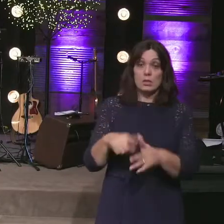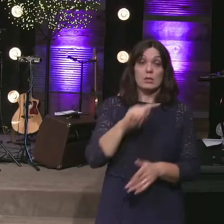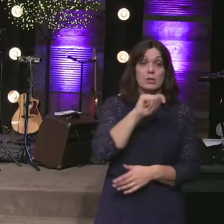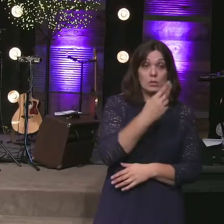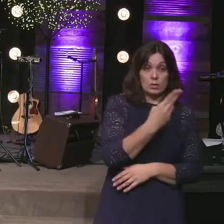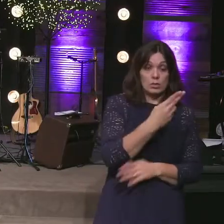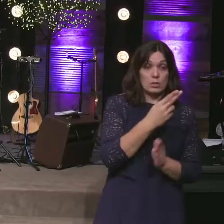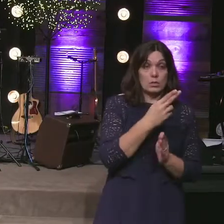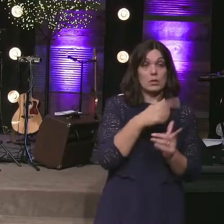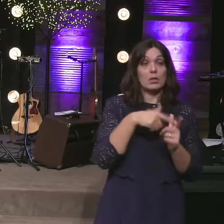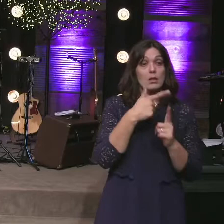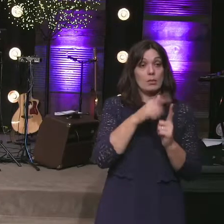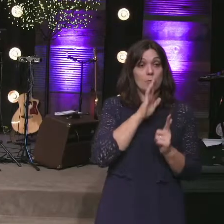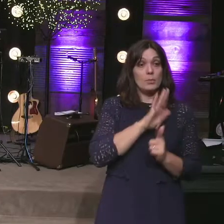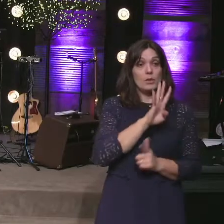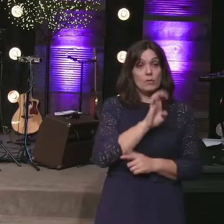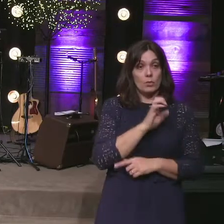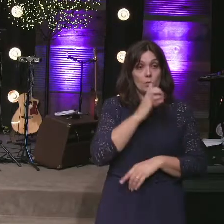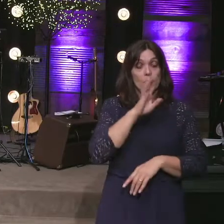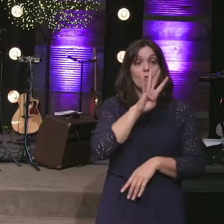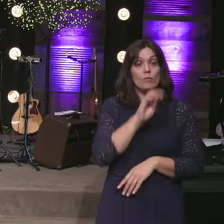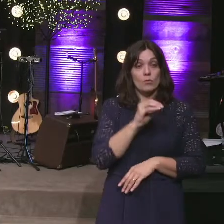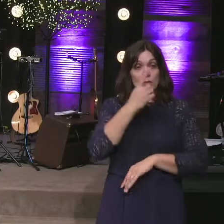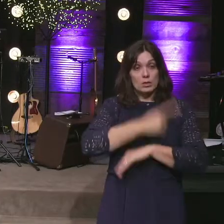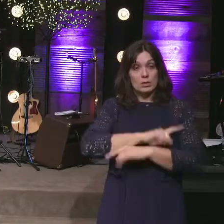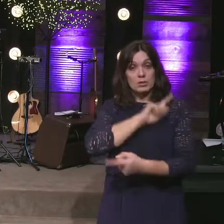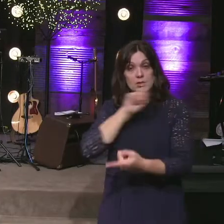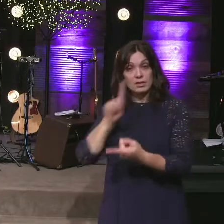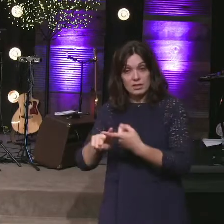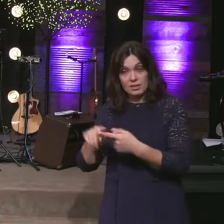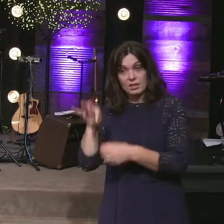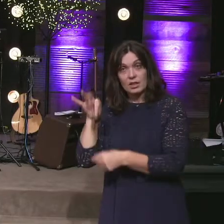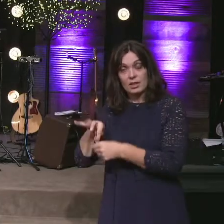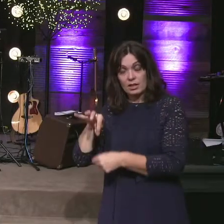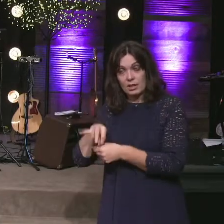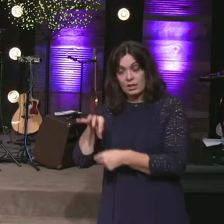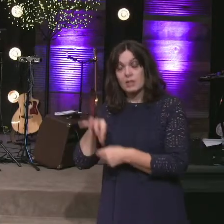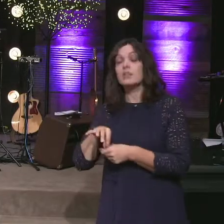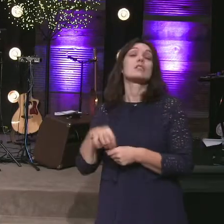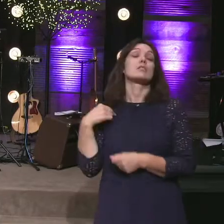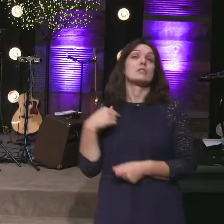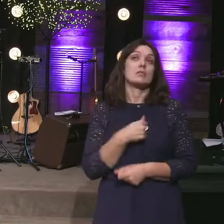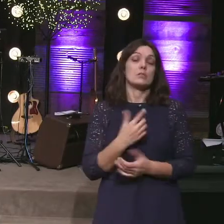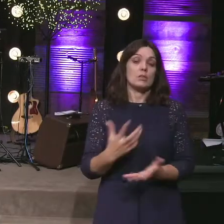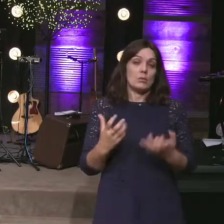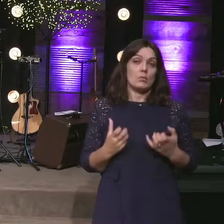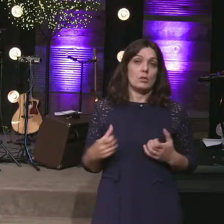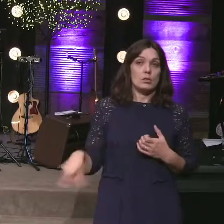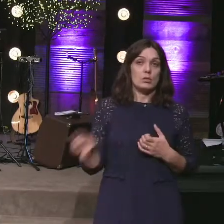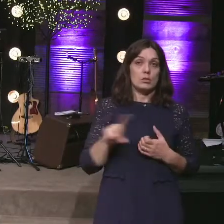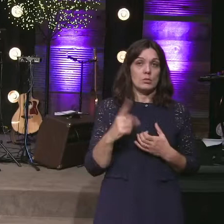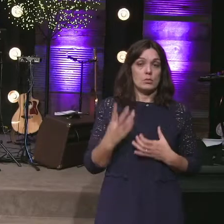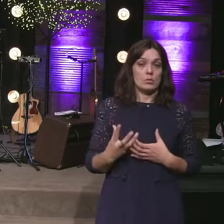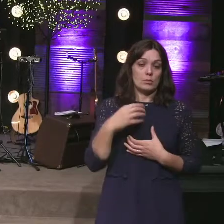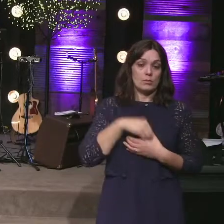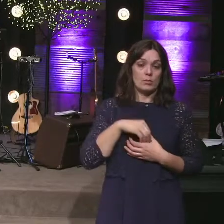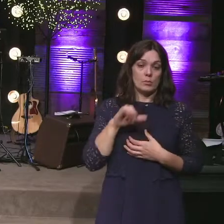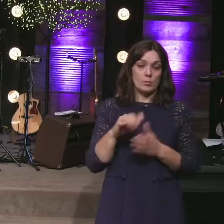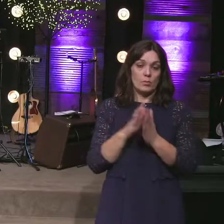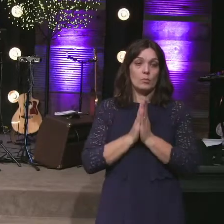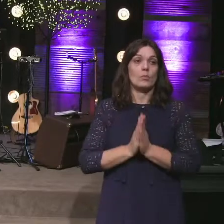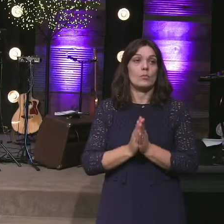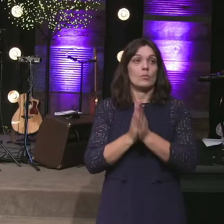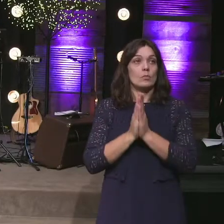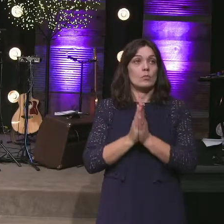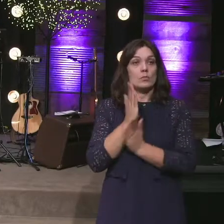the national election. And so we just want you to be a part of that prayer coverage